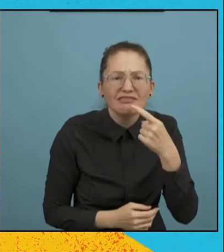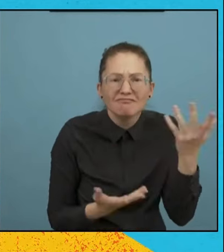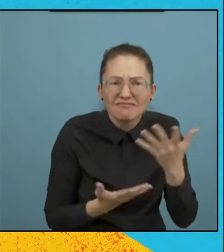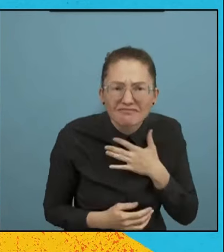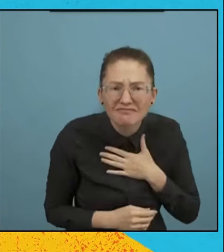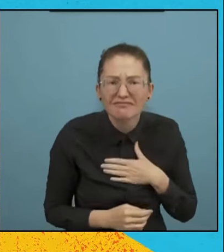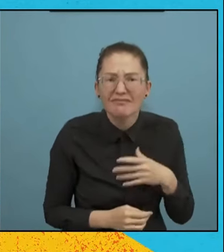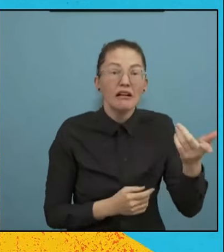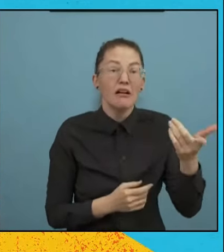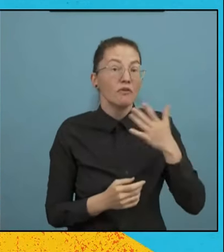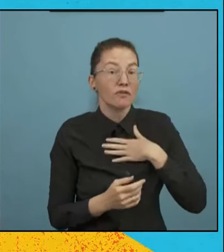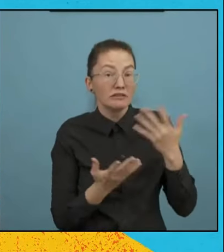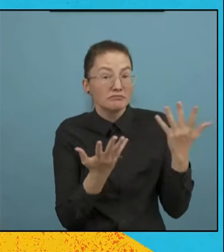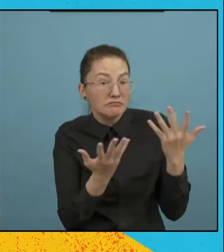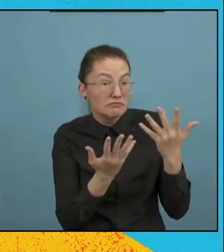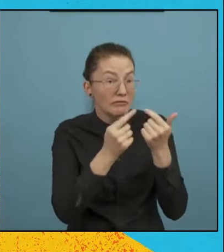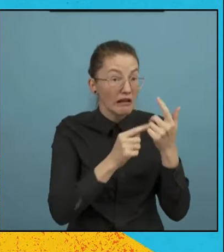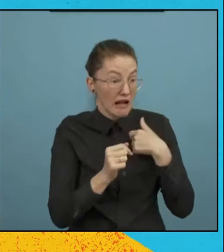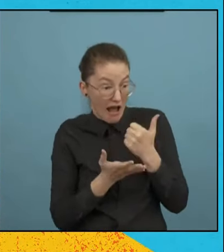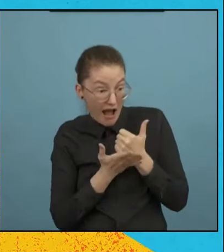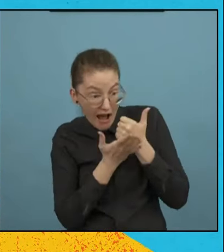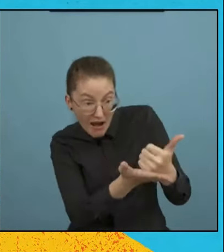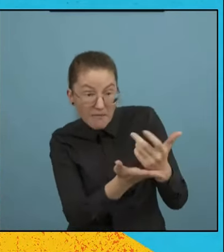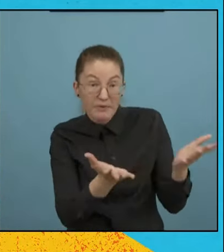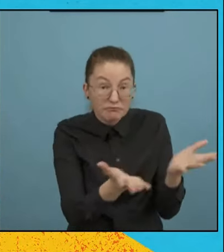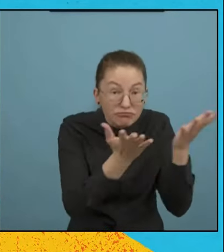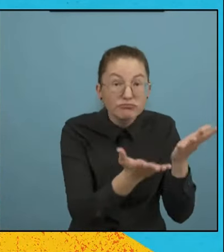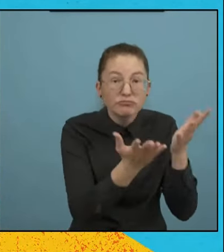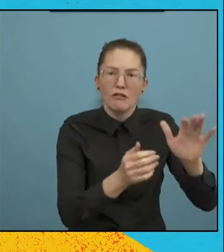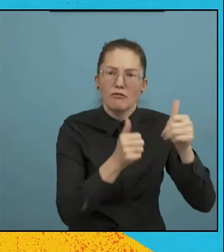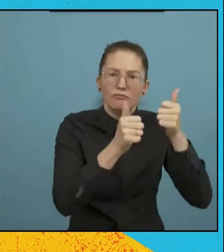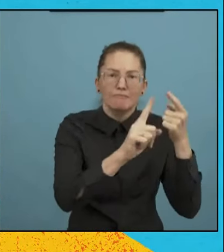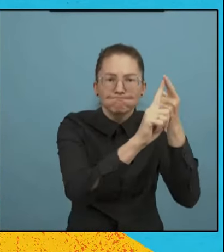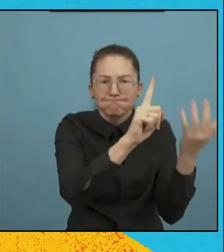for children to support their meaningful participation.